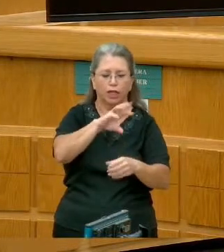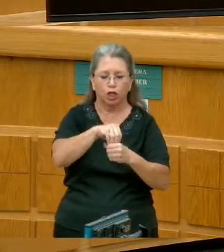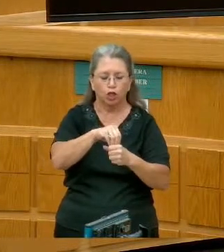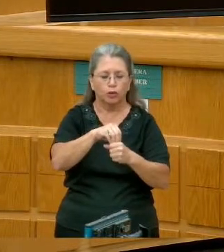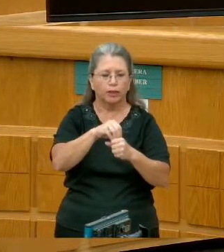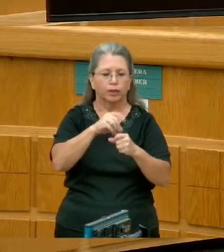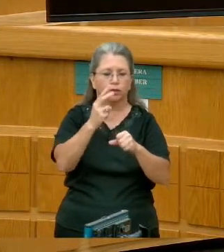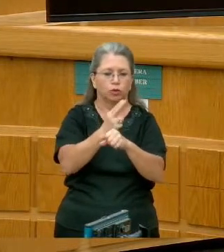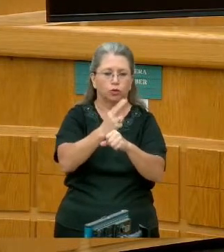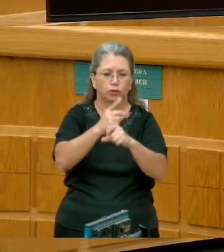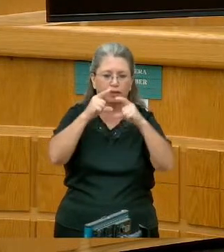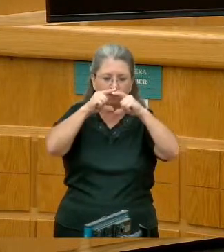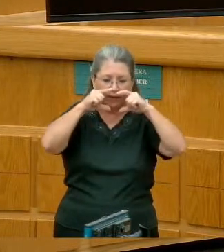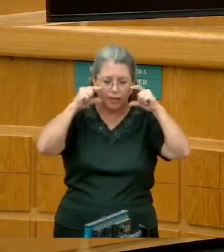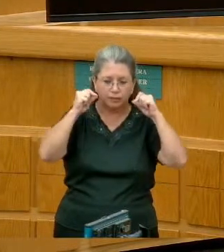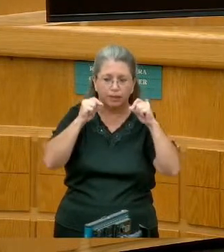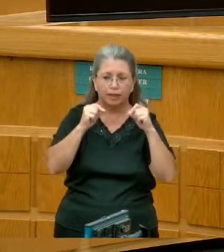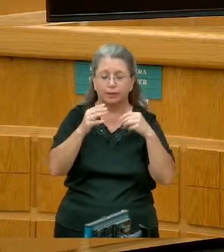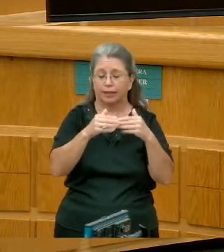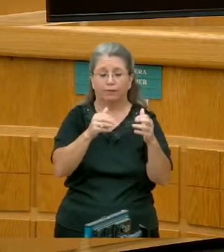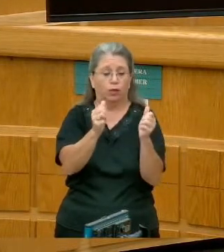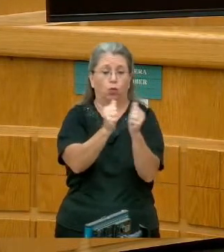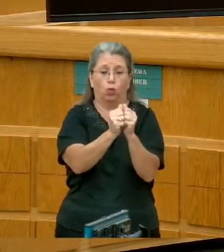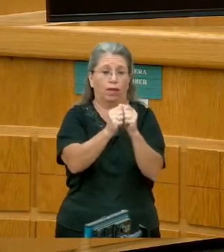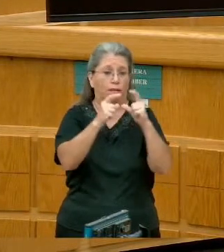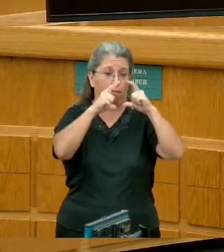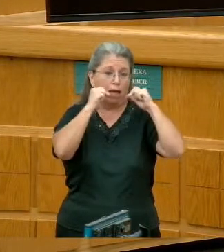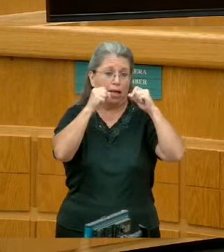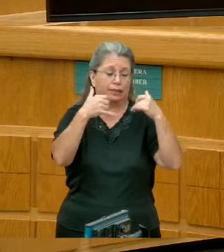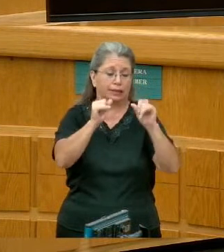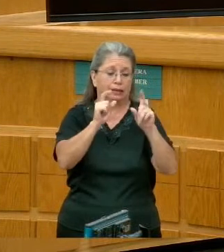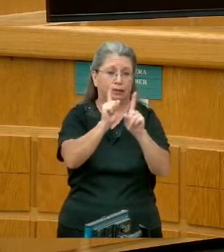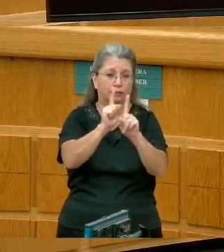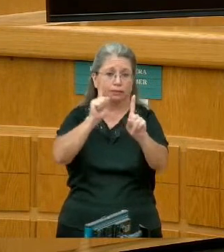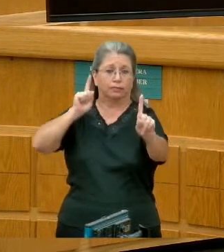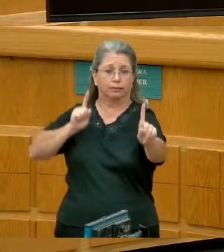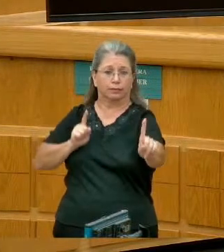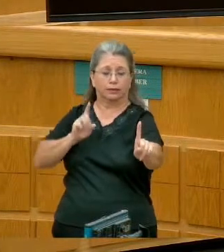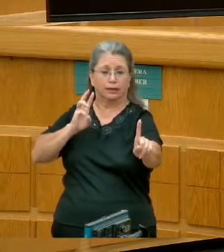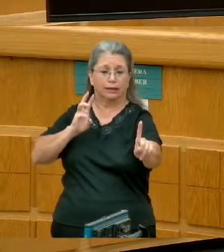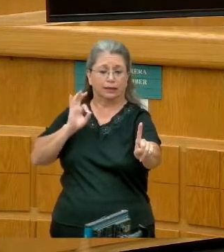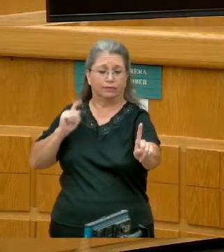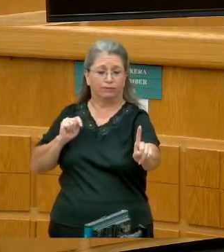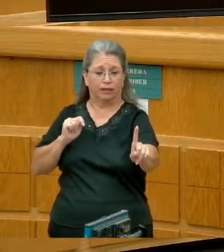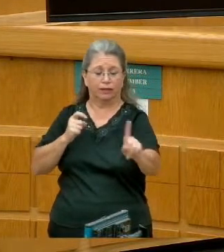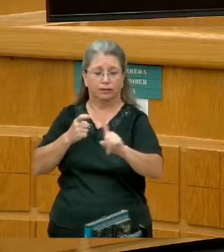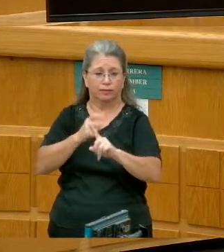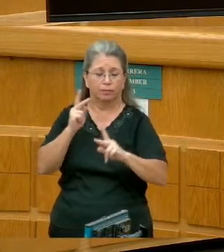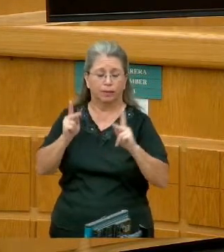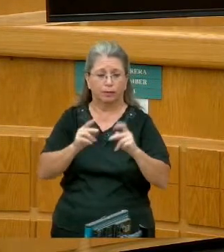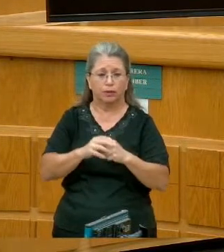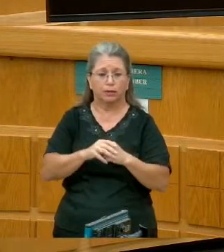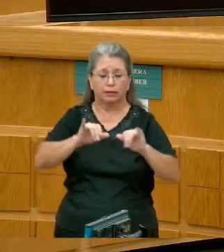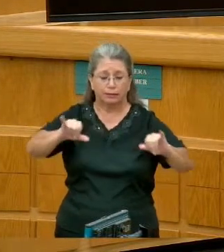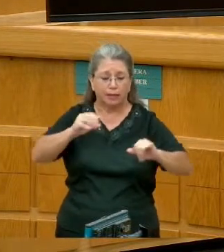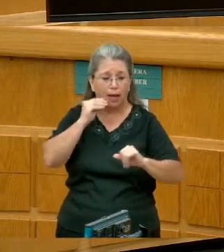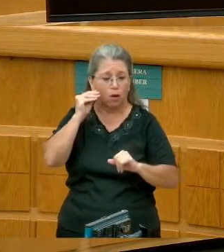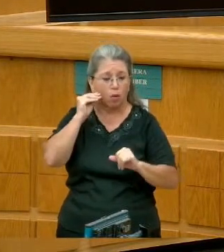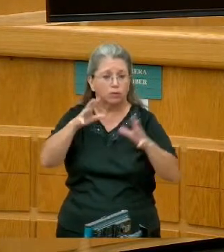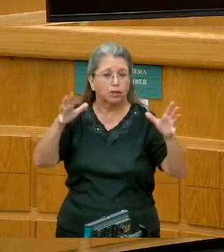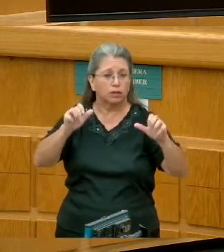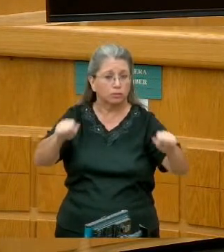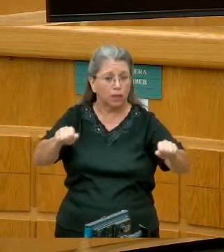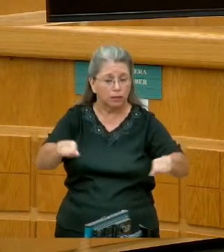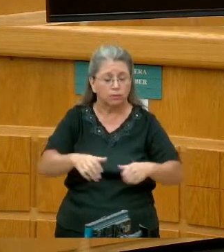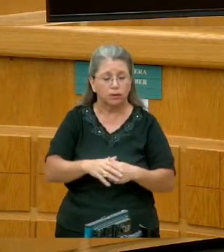mask, and even with the face mask, staying 6 to 10 feet away from persons, and staying at home as much as you can,